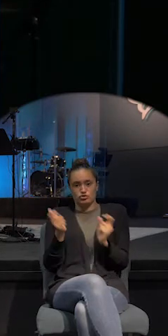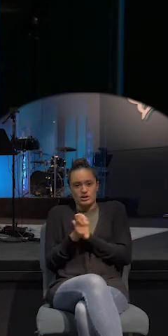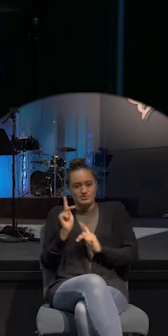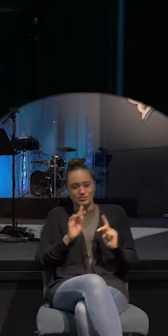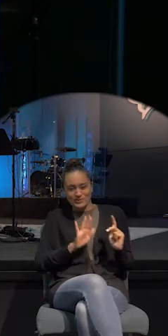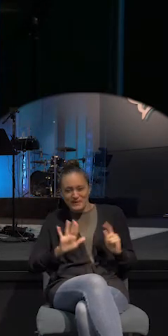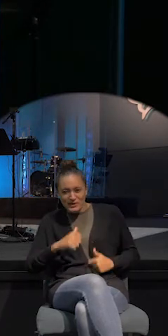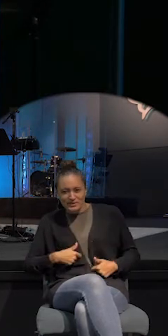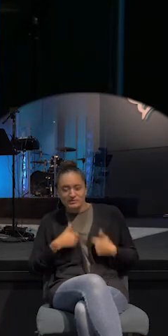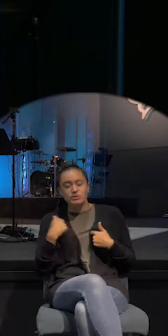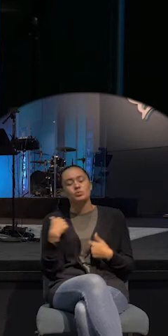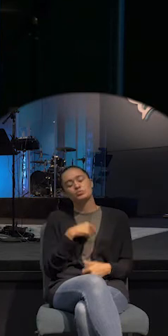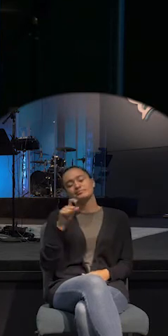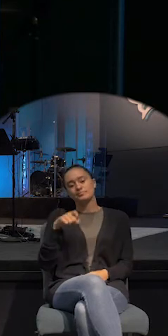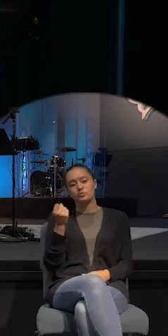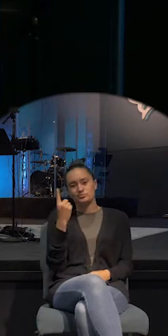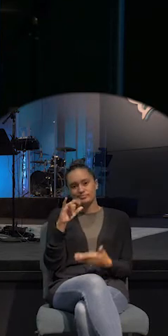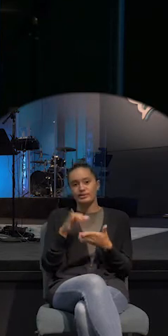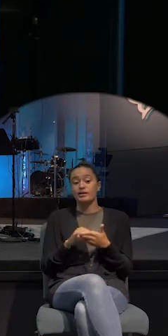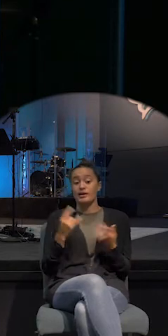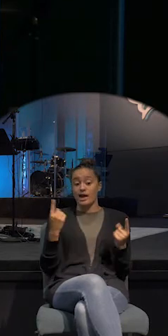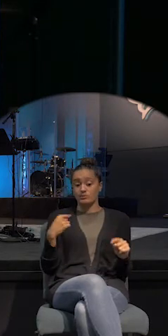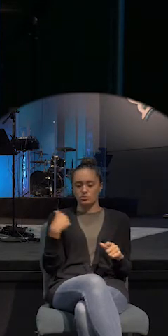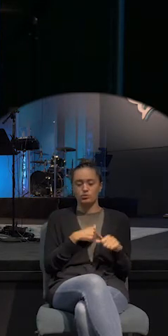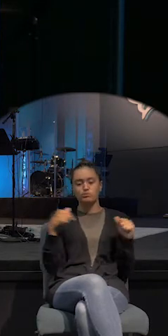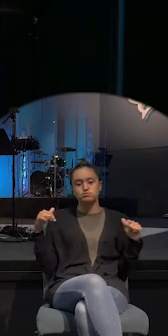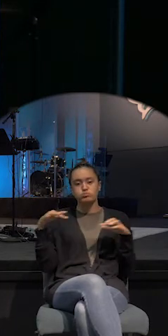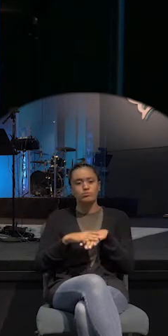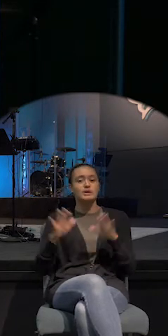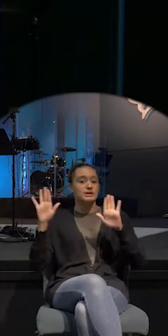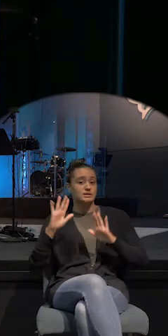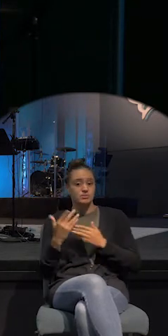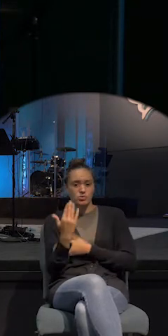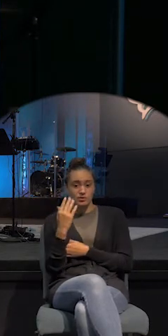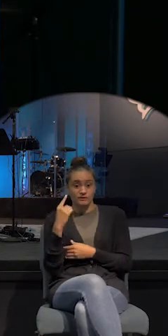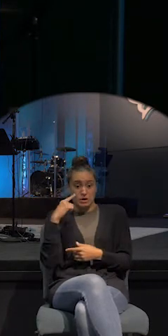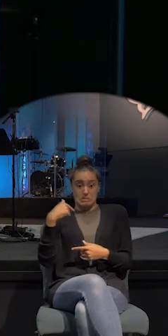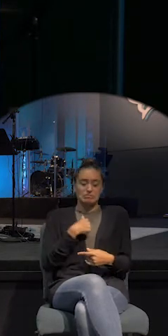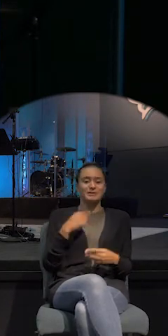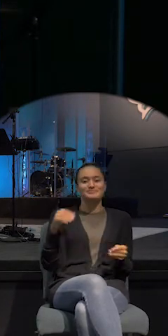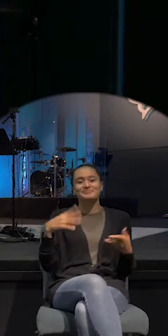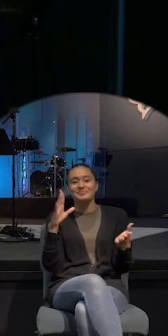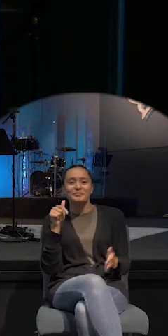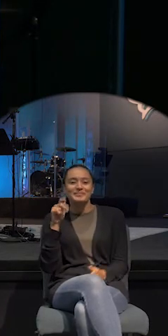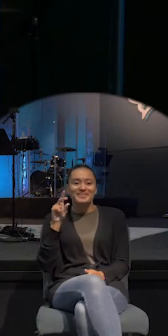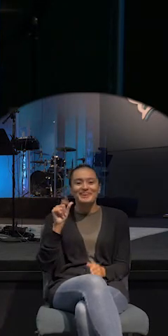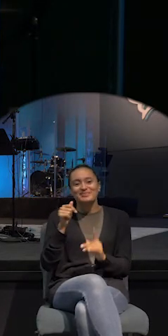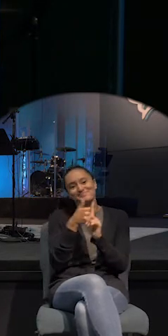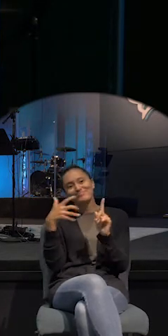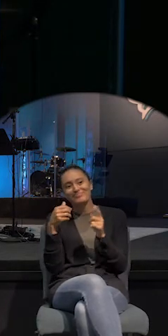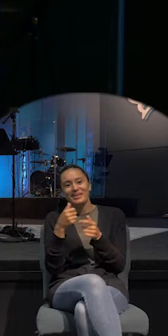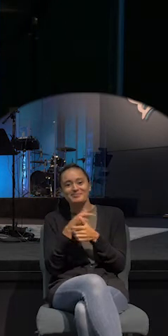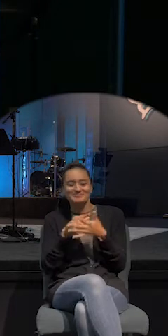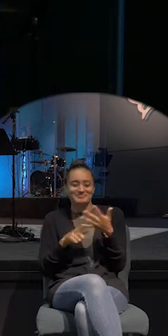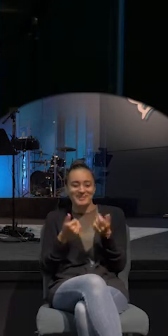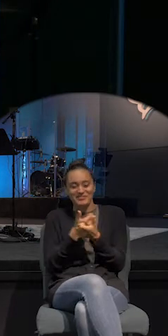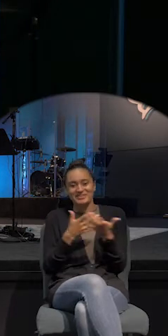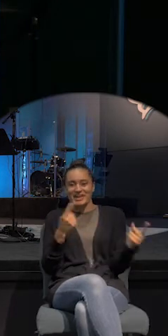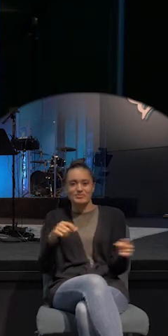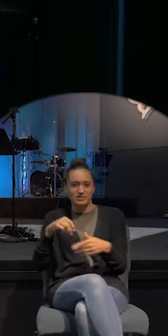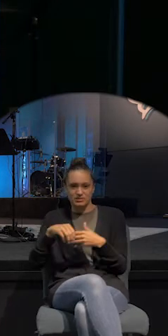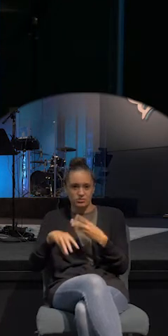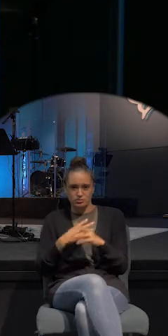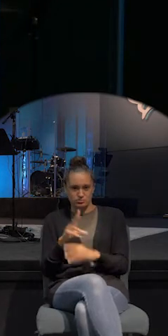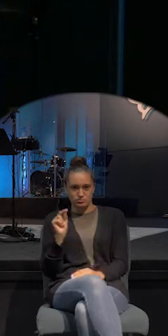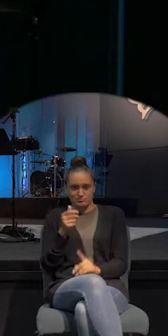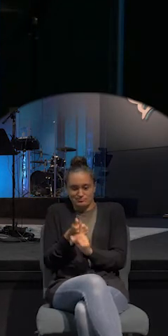And that's what we have to understand. And so when we gather on a Sunday morning, it isn't so that I can give you an update on all the things that are going on in the world, because you have the ability